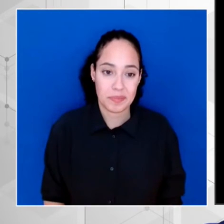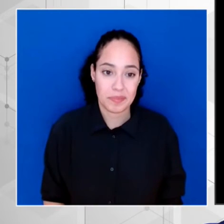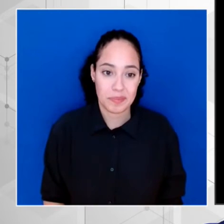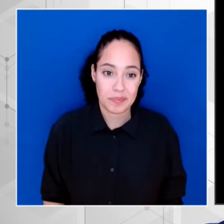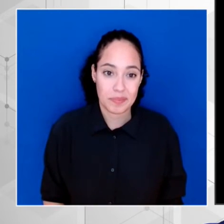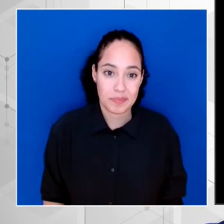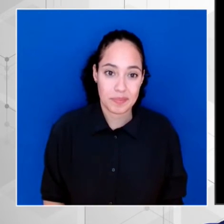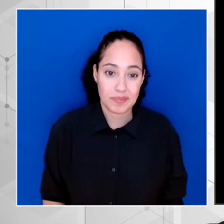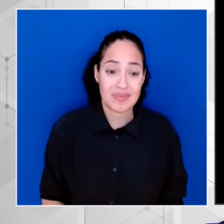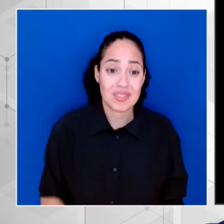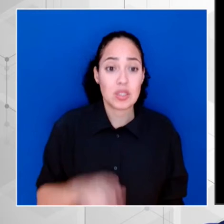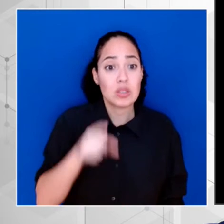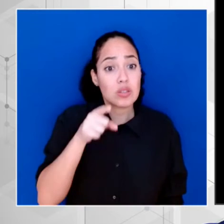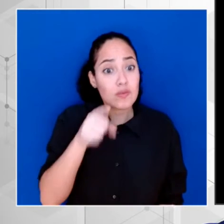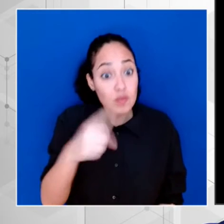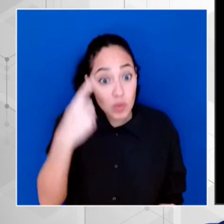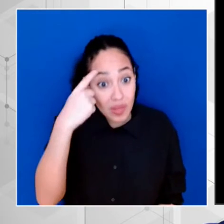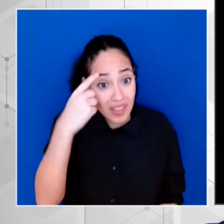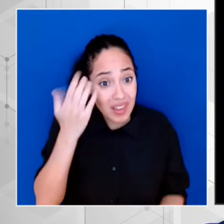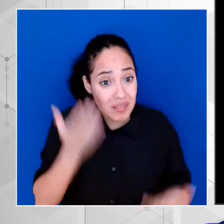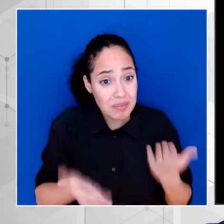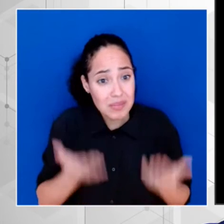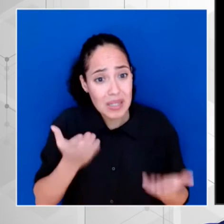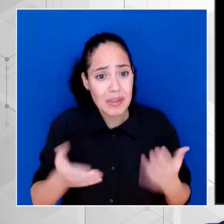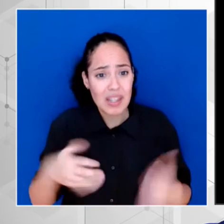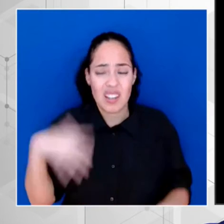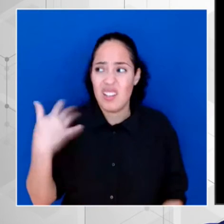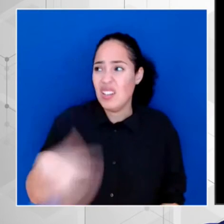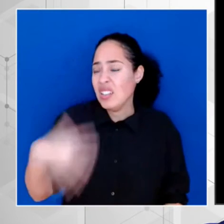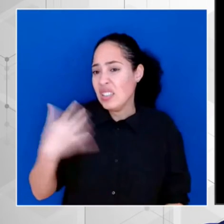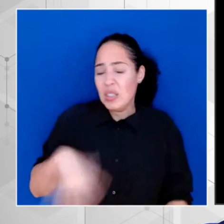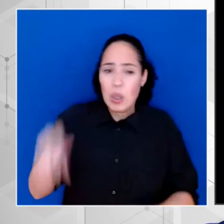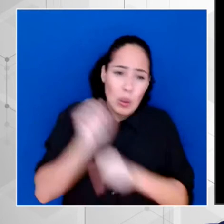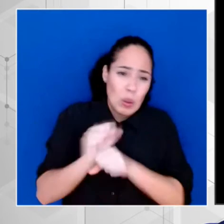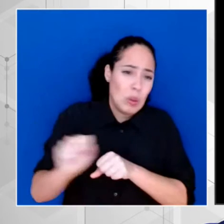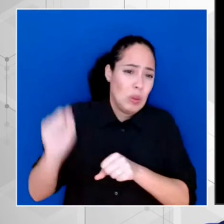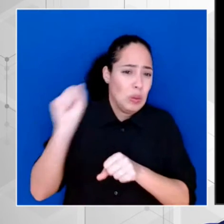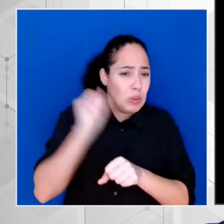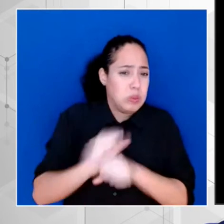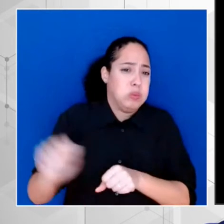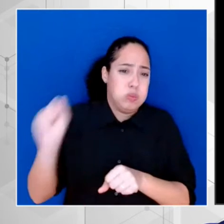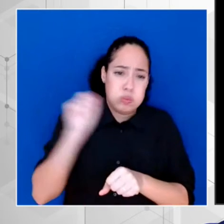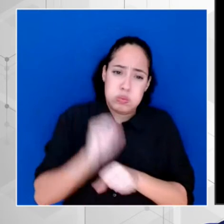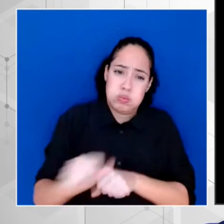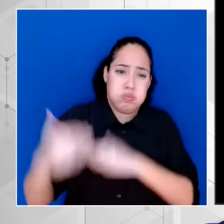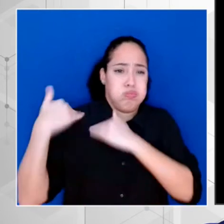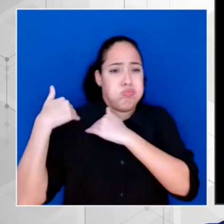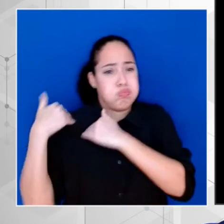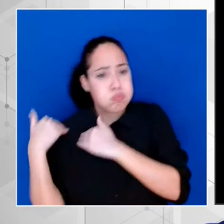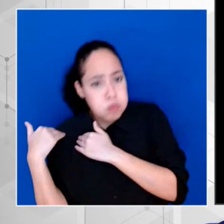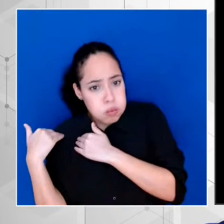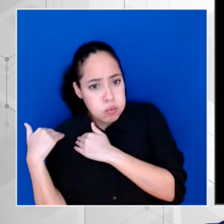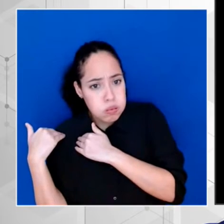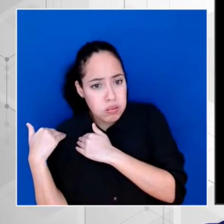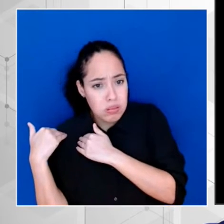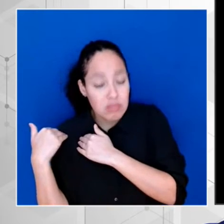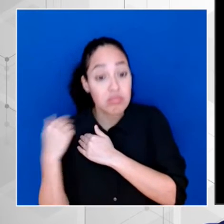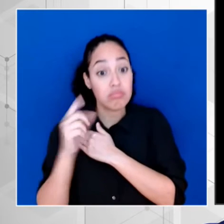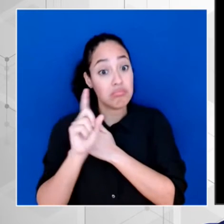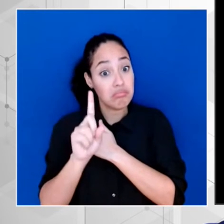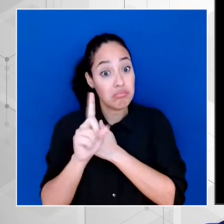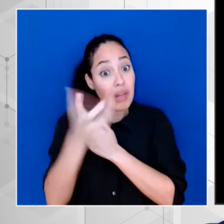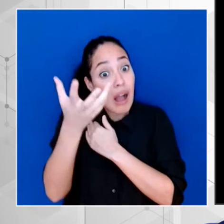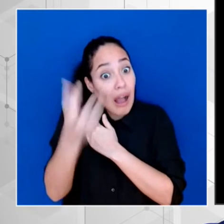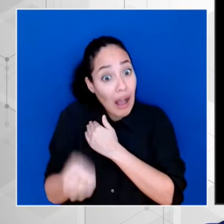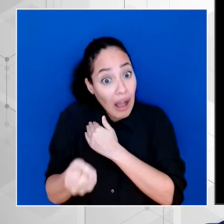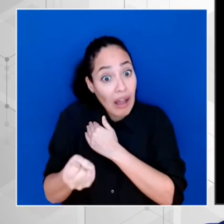templates, guidelines, and existing product UIs available. I've linked a few of them here, and actually, there is no need to